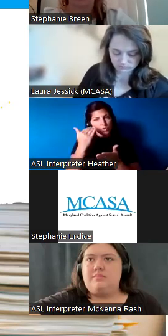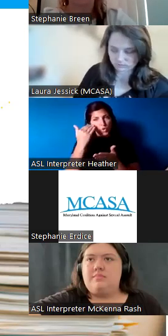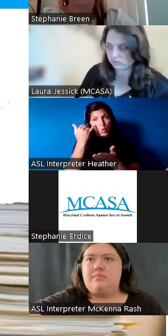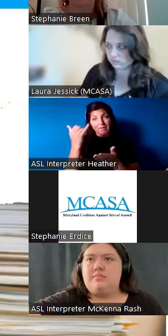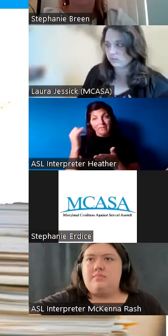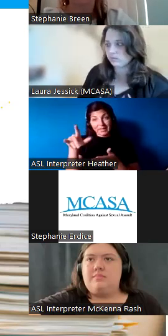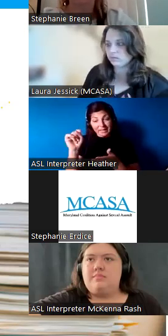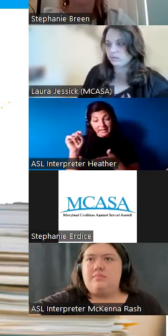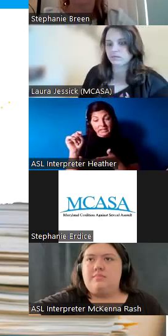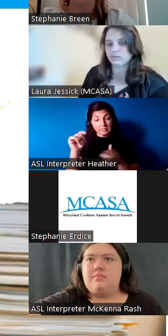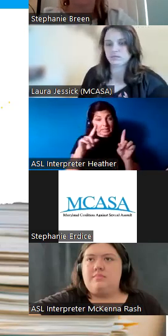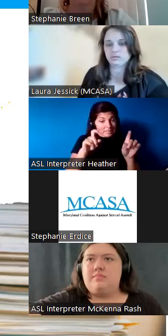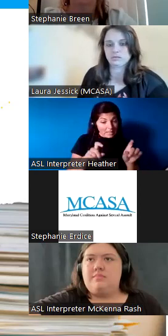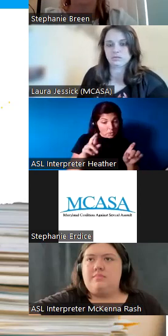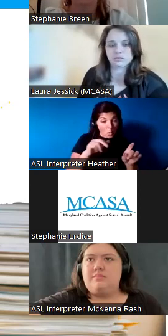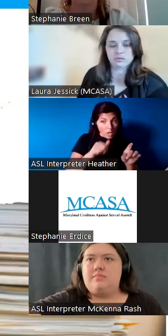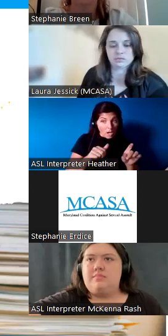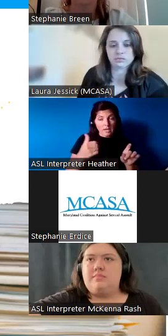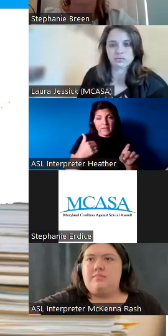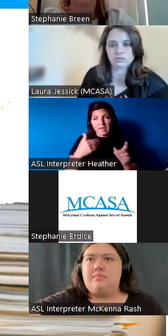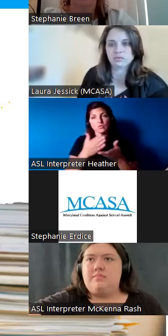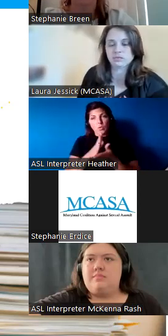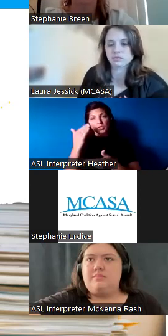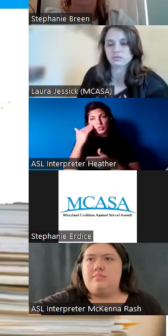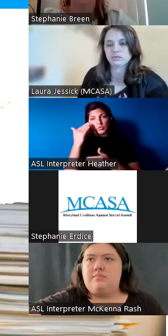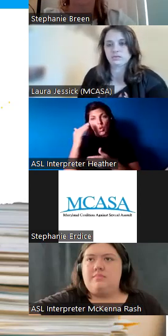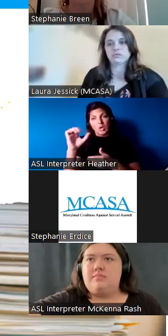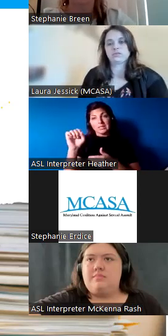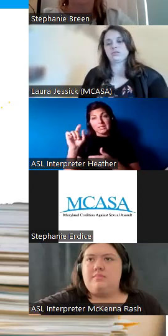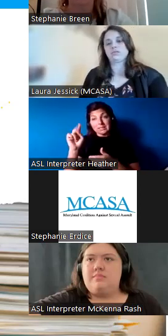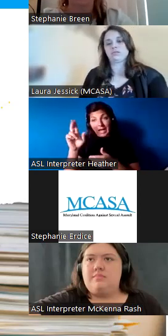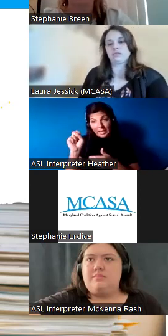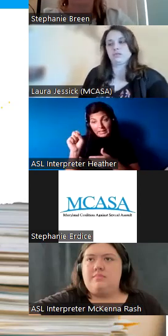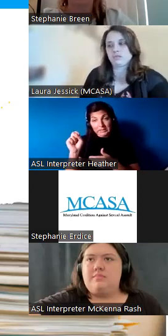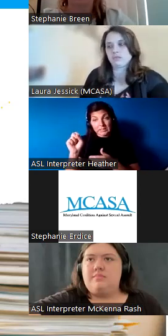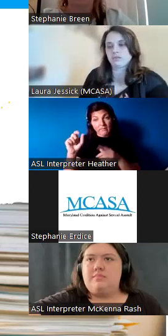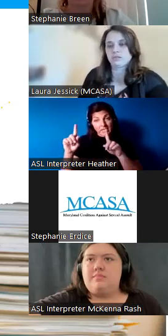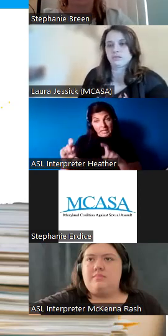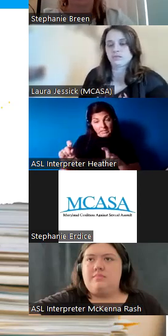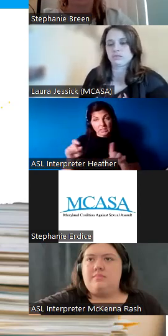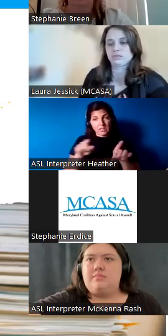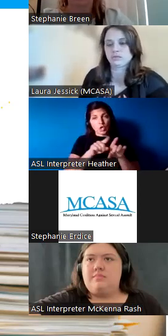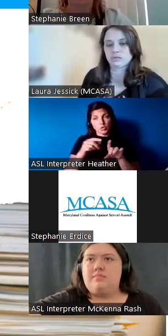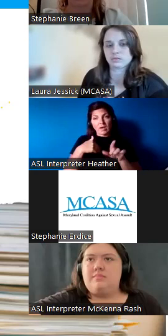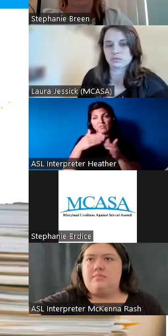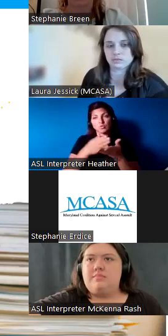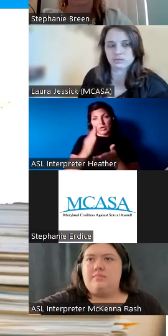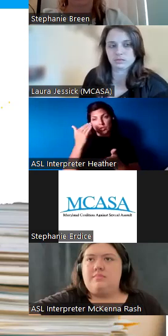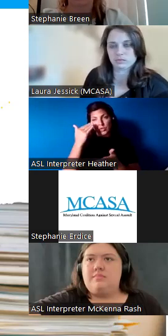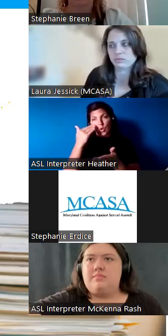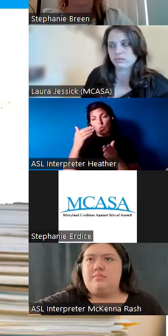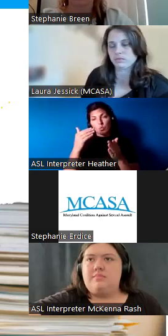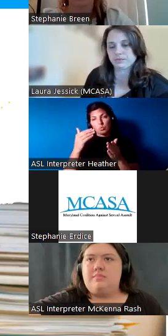is being tested or not. They have the right to know the status of testing, and they have the right to know the results of